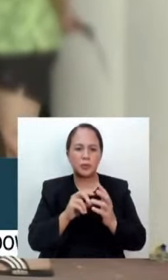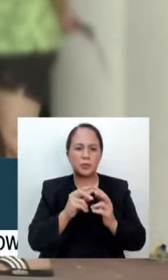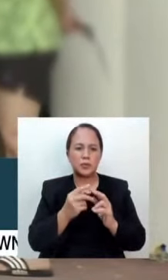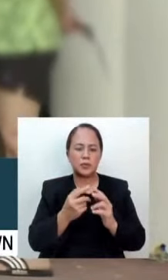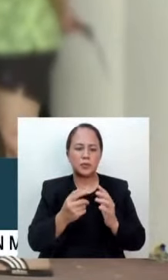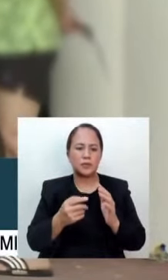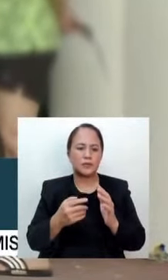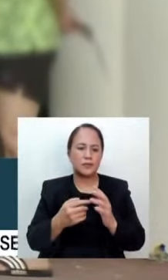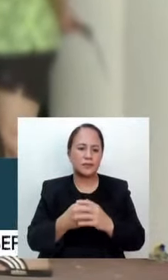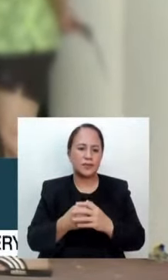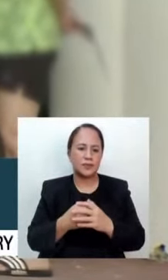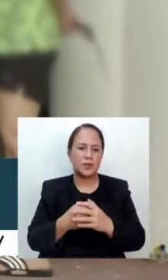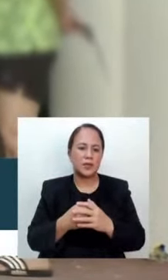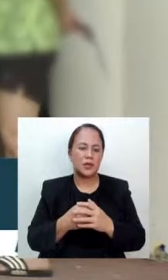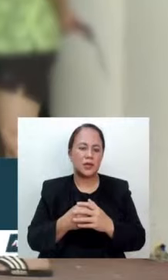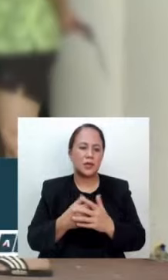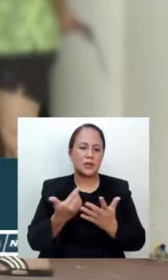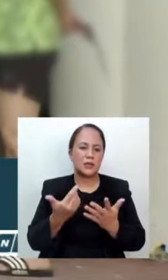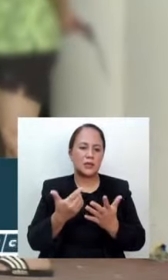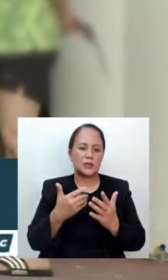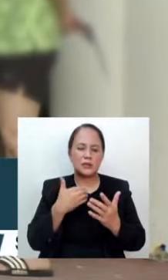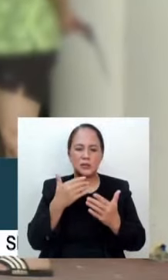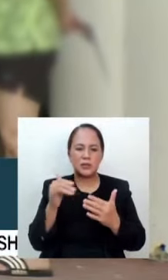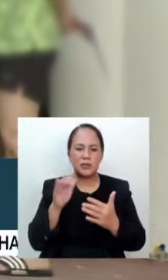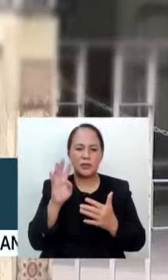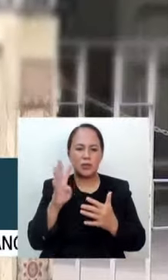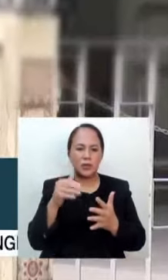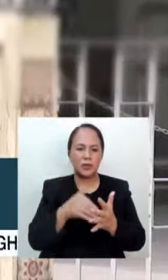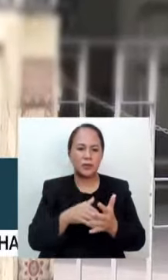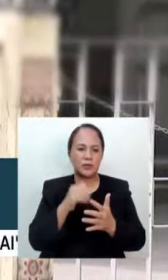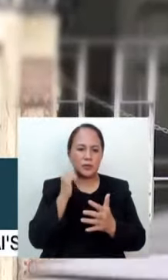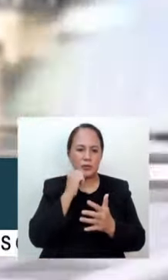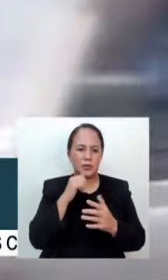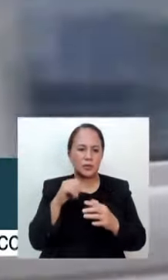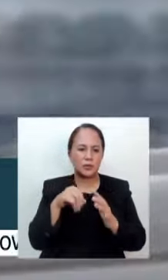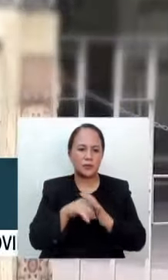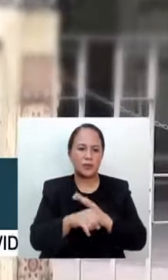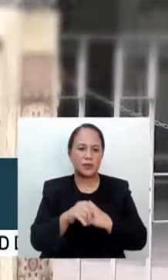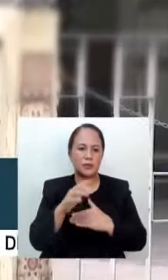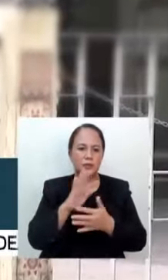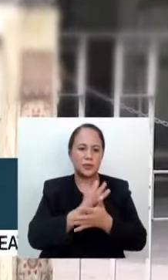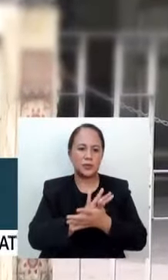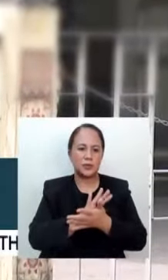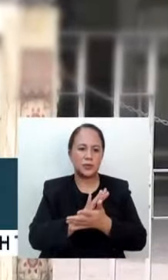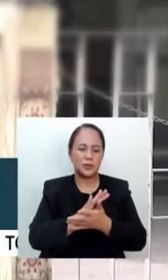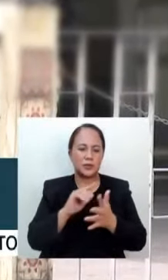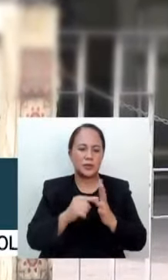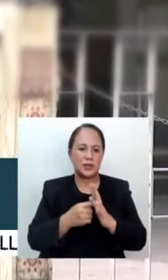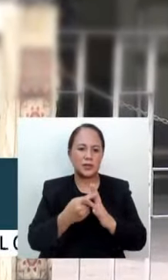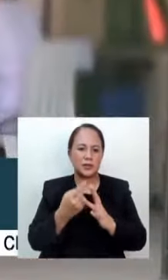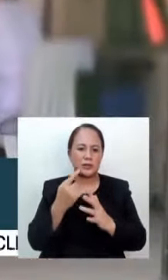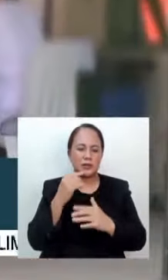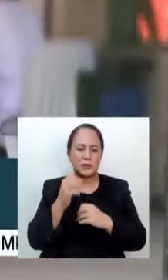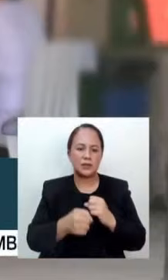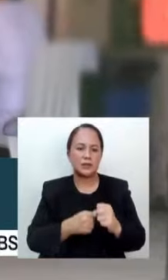surge. That figure is nowhere near the almost 40,000 daily infections during the COVID wave at the start of the year.